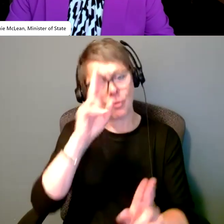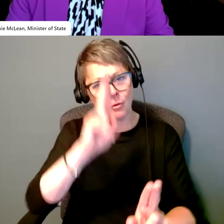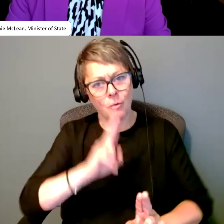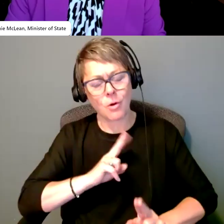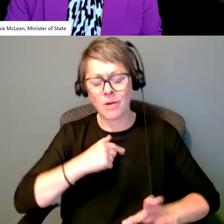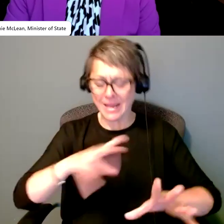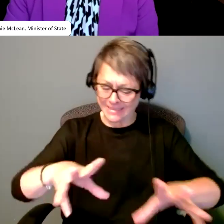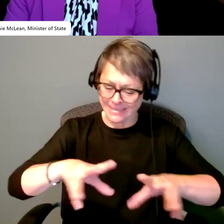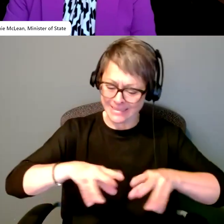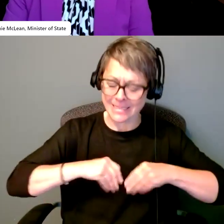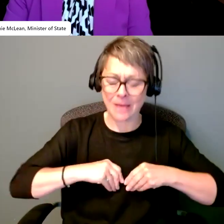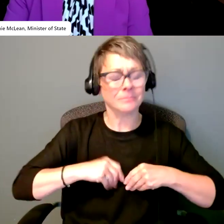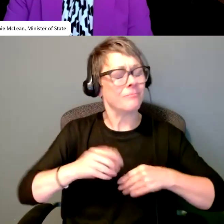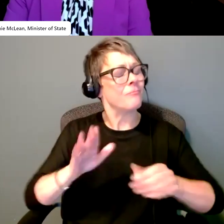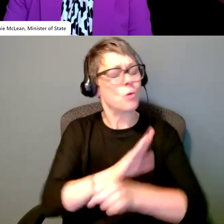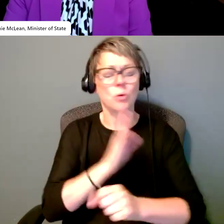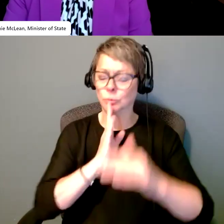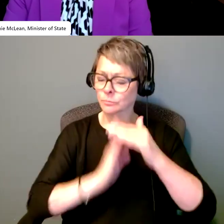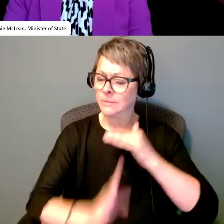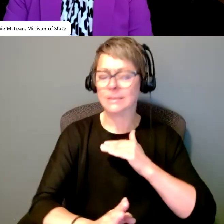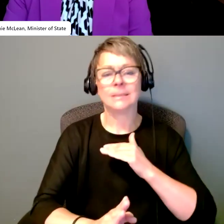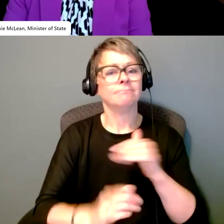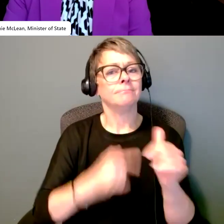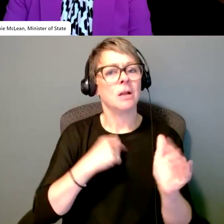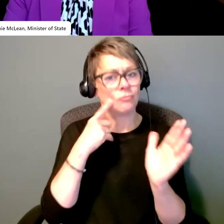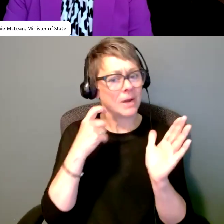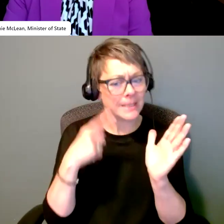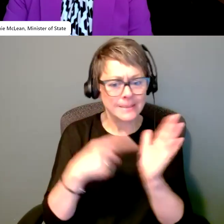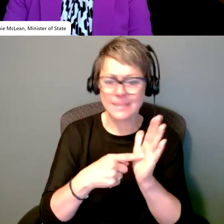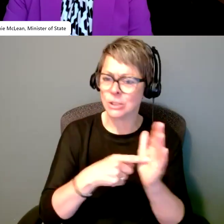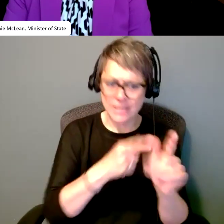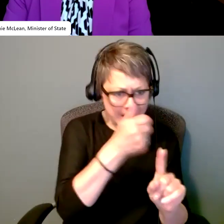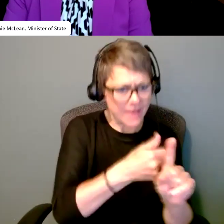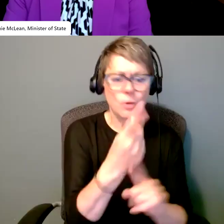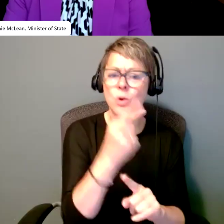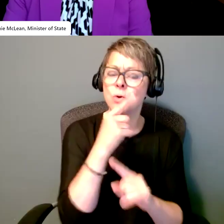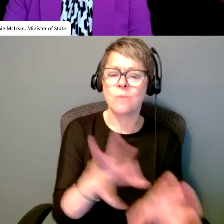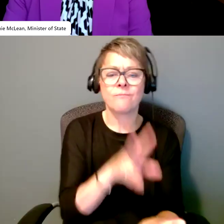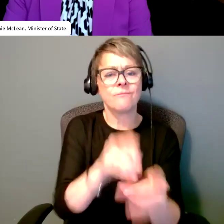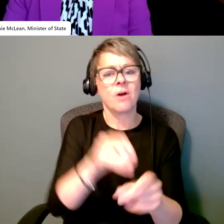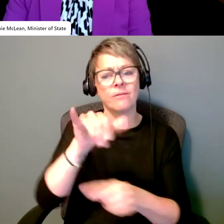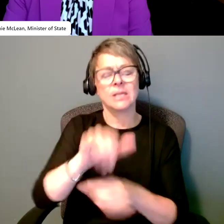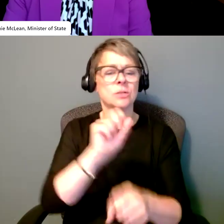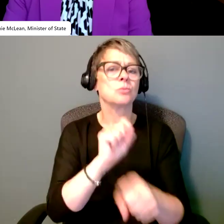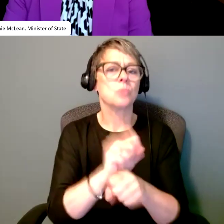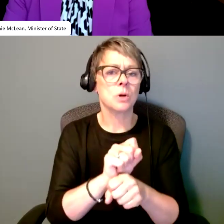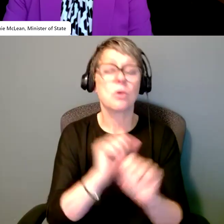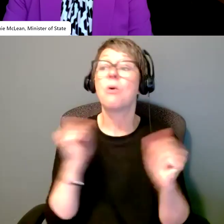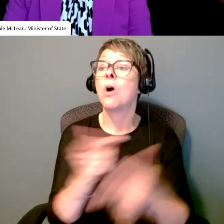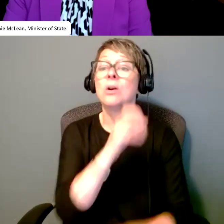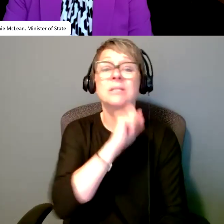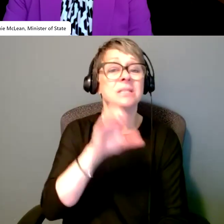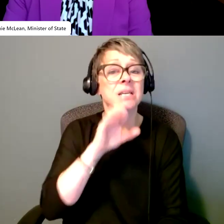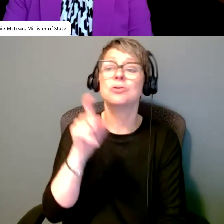with the greatest humility and in recognition of all entrenched in this vital work, so that all seniors can enjoy the highest